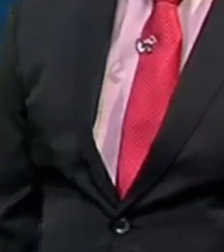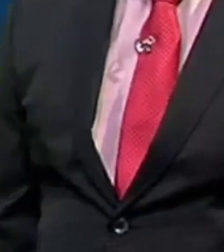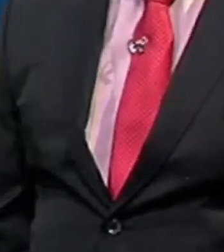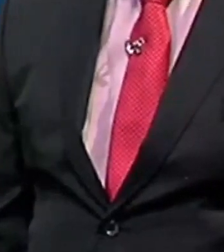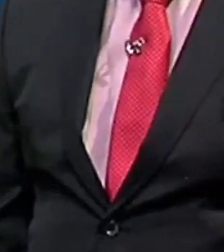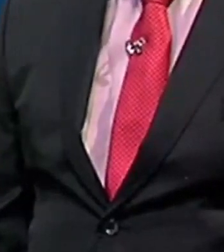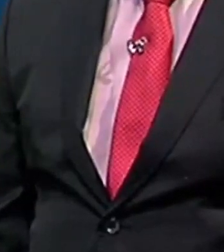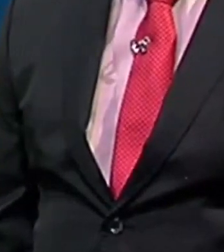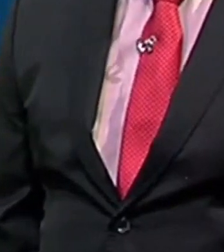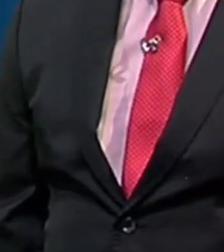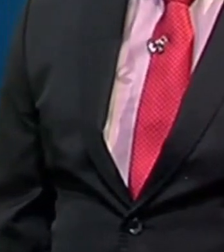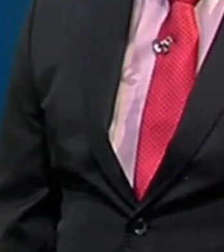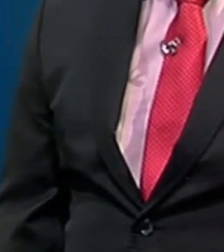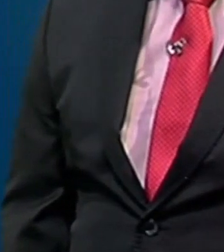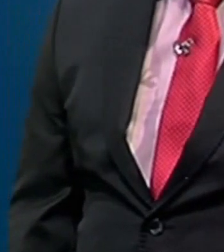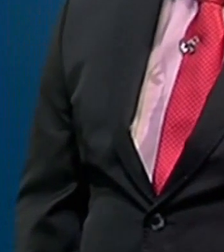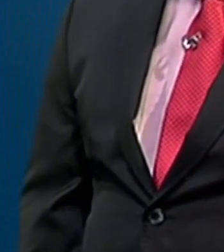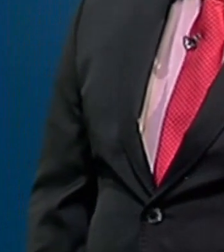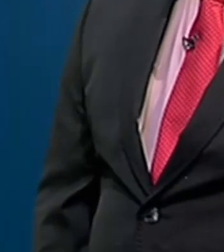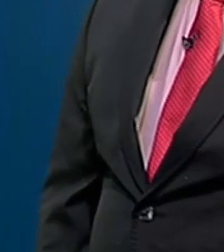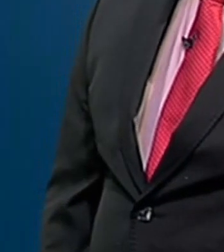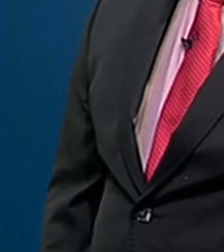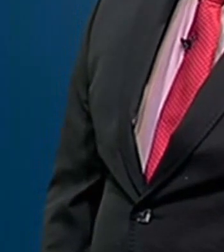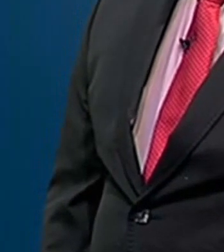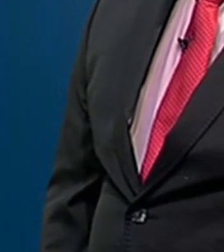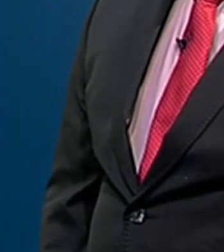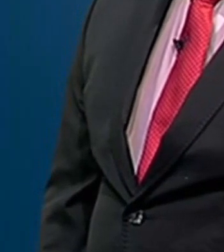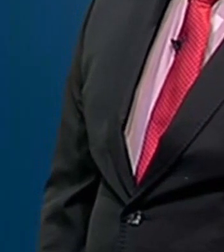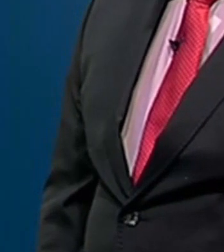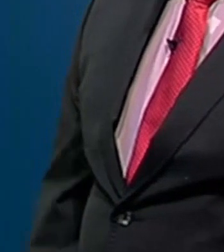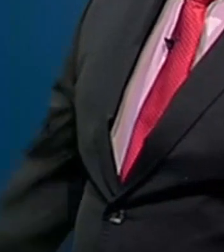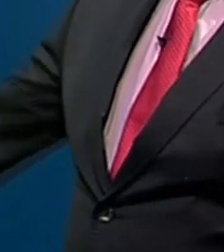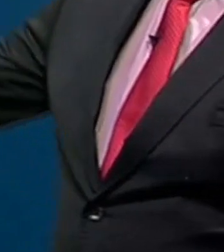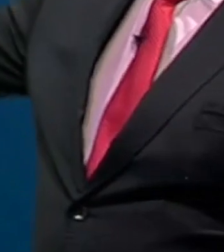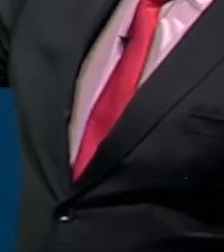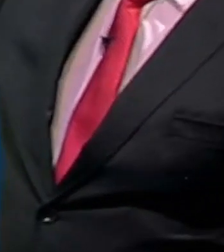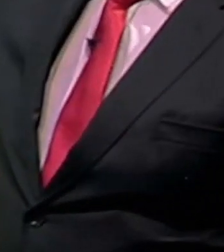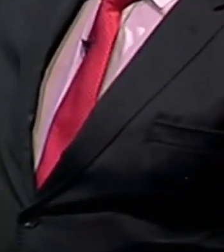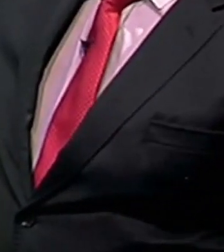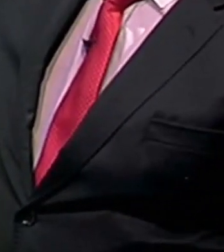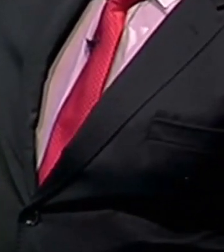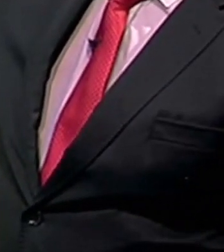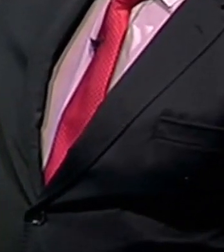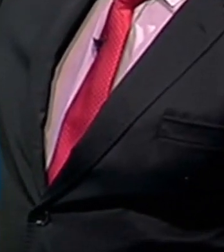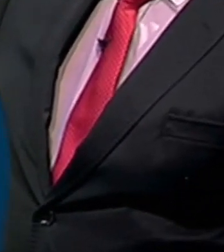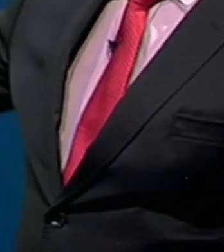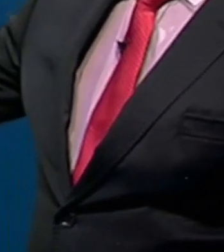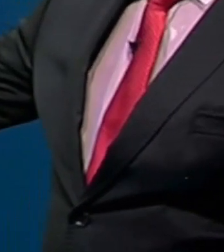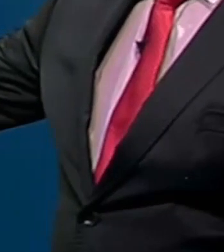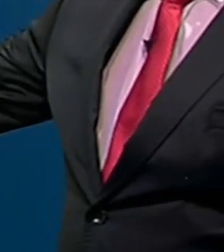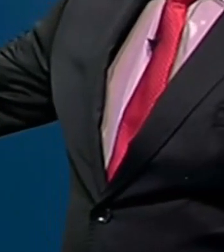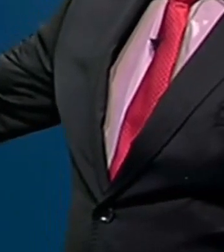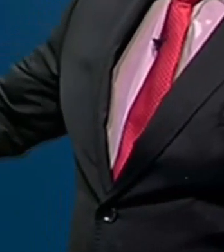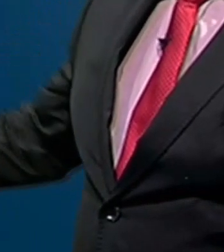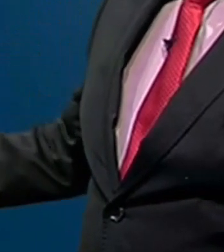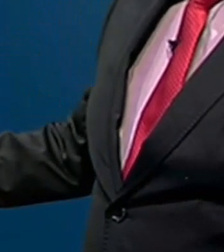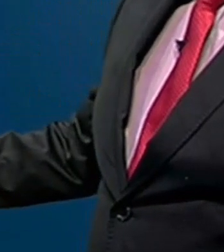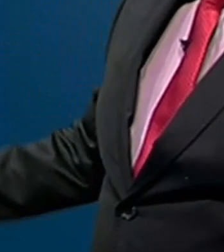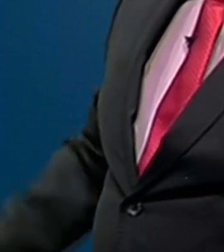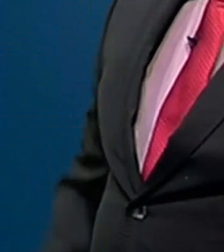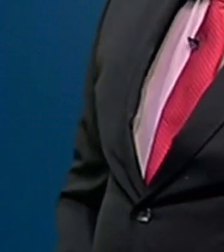ya KwaZulu-Natal re ka bala province ya KwaZulu-Natal yona bele maemo a tleng a le motswako ho tla futhumala ho di bakeng tsa bo Lady Smith fela ho tla tshisa Pietermaritzburg